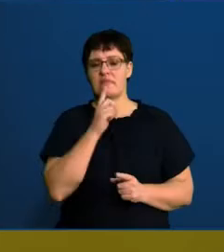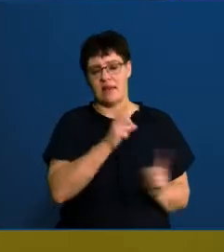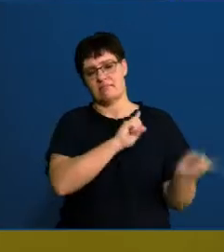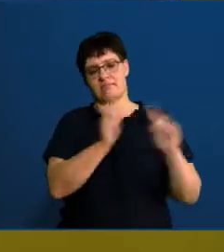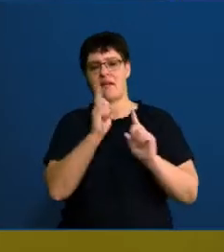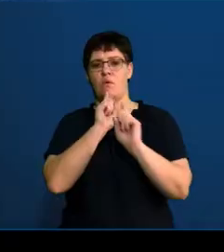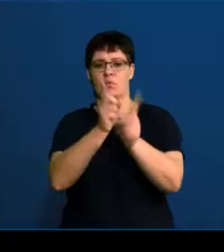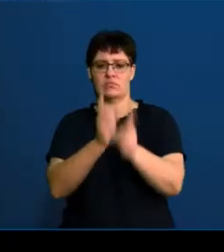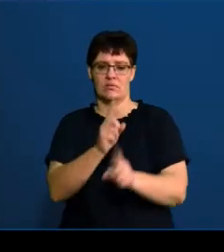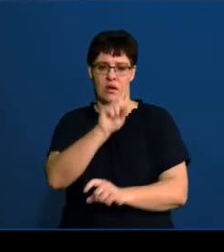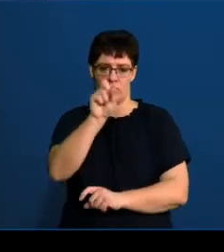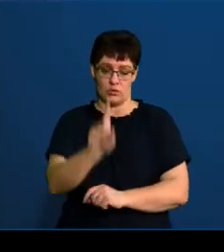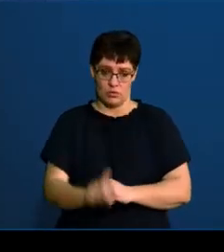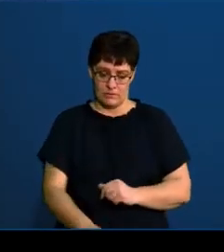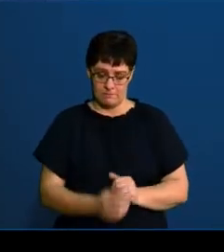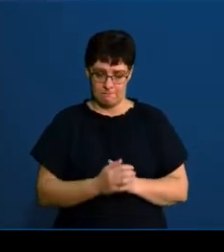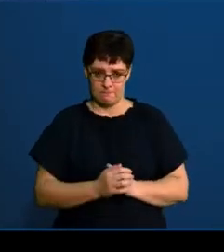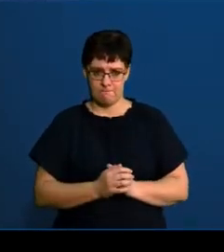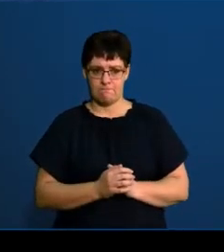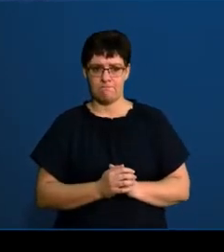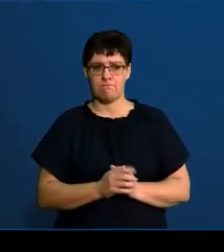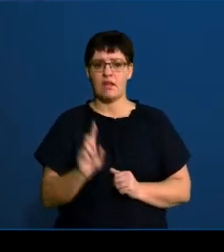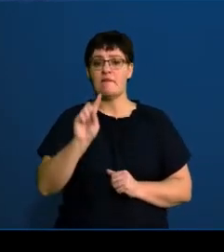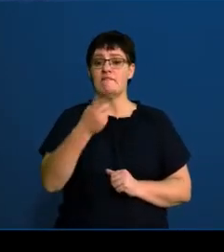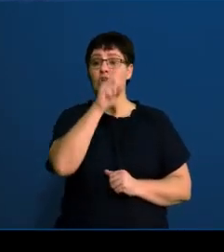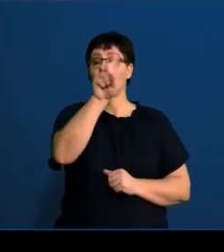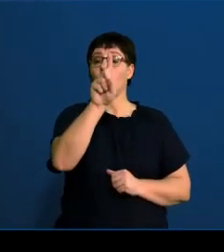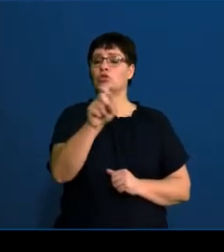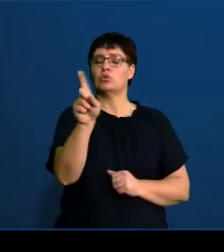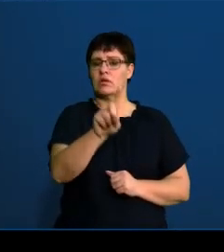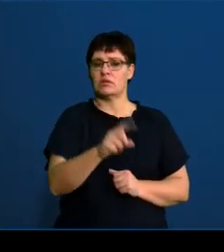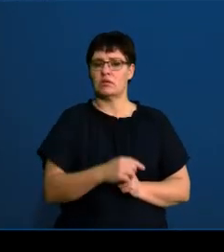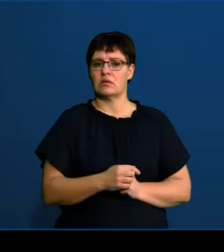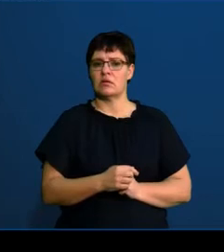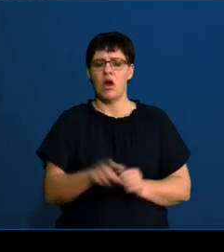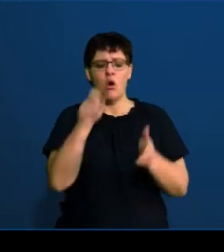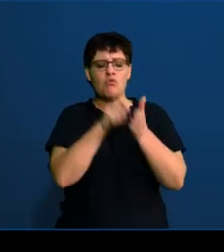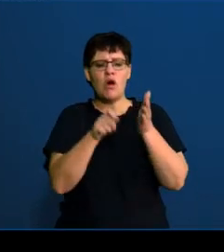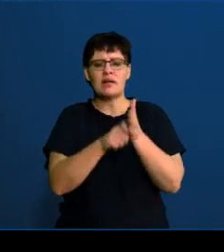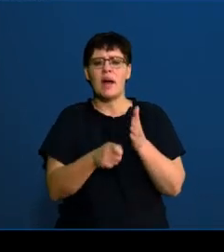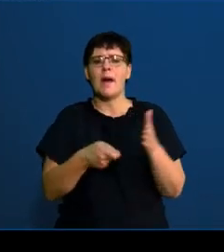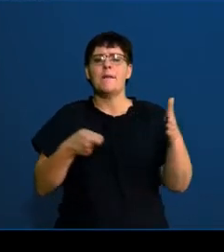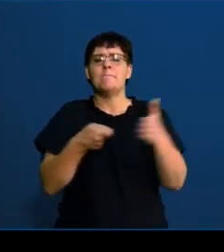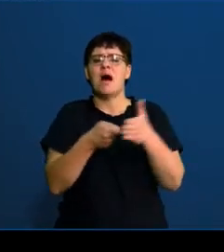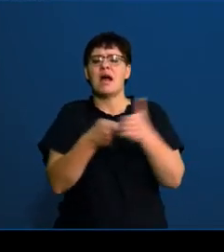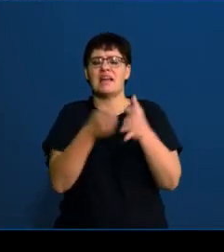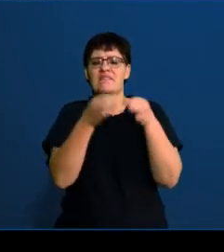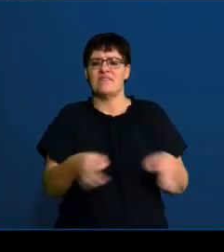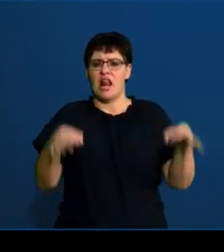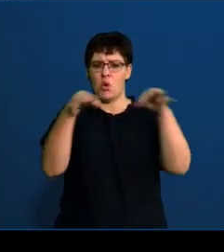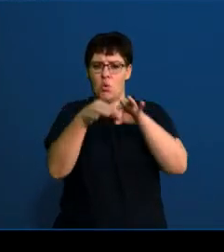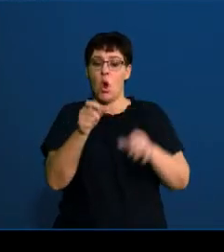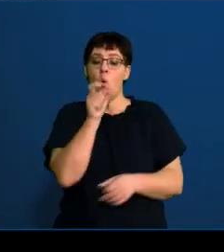questions. So, first question says, write down the market value in